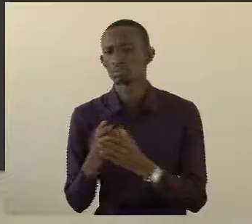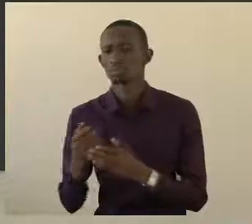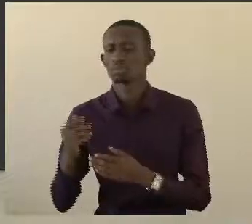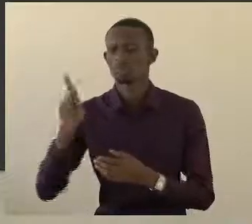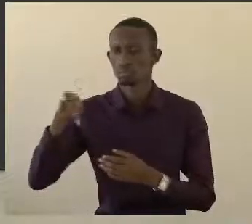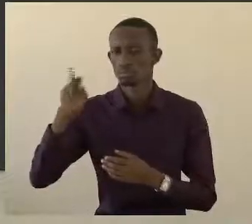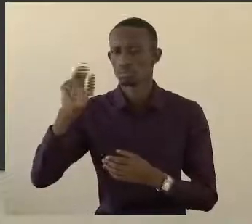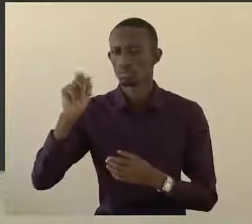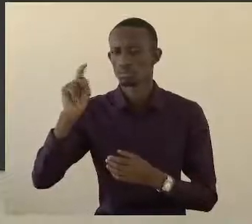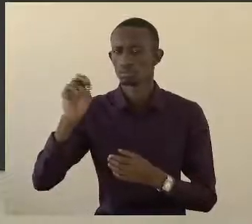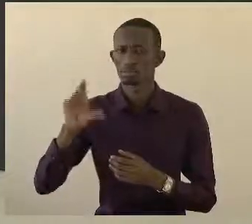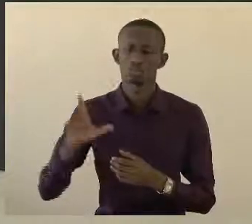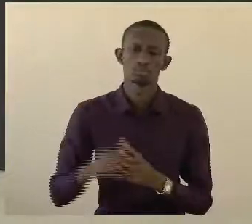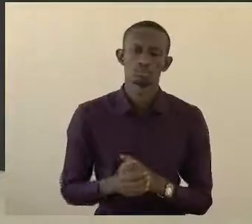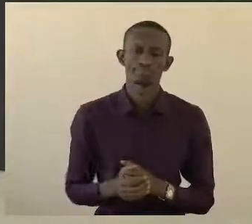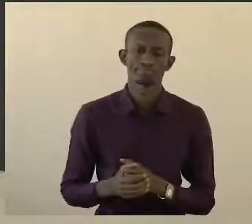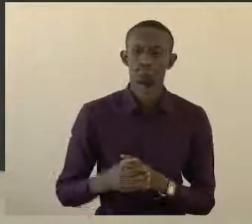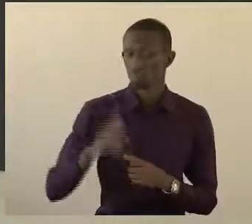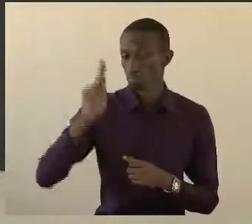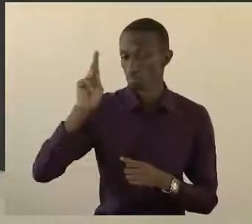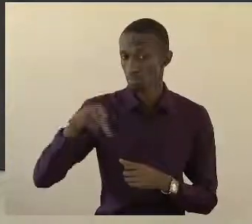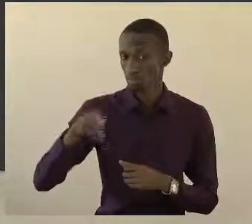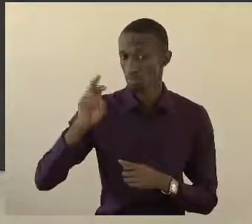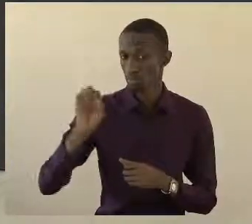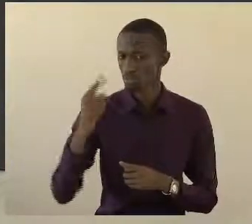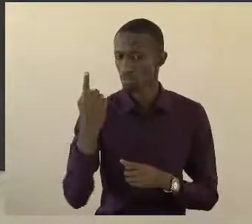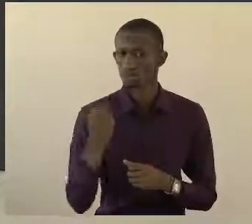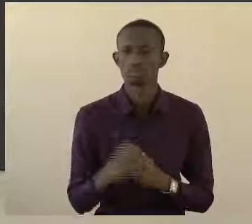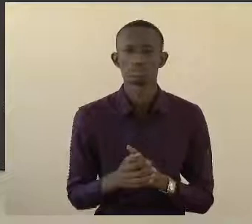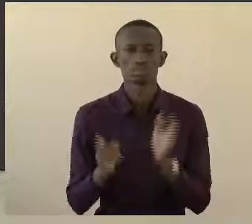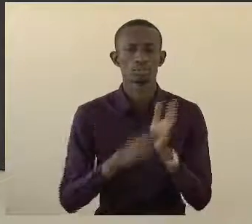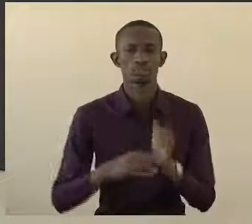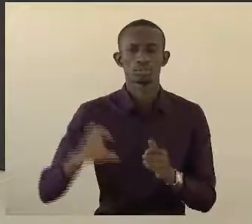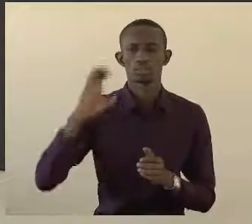Propane 1-ol is this one, CH, 3CH2,